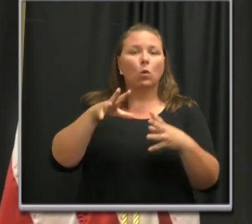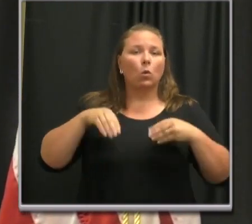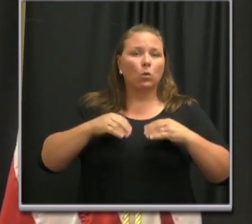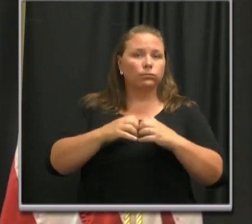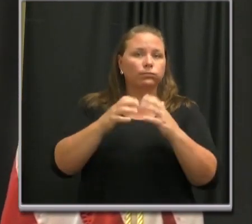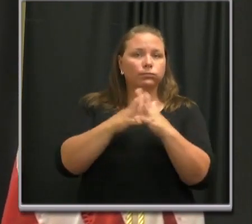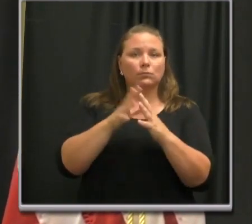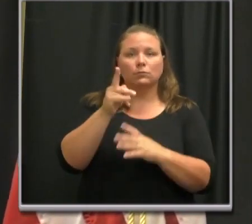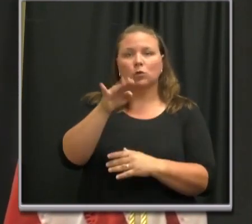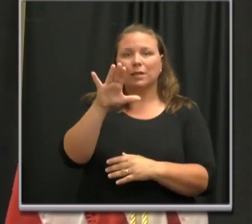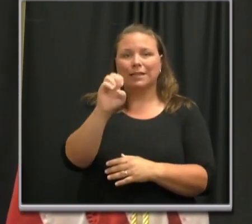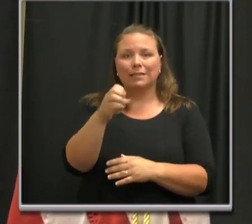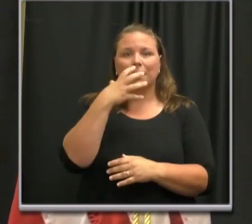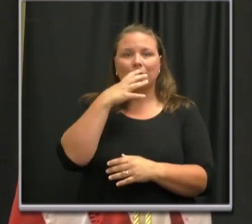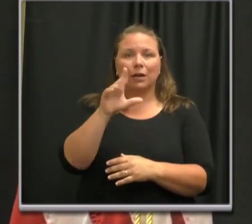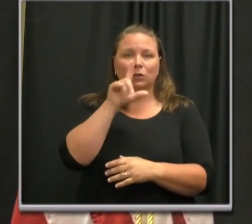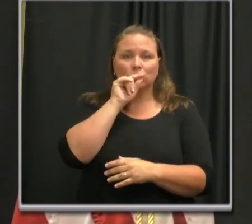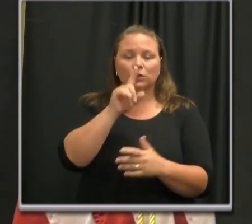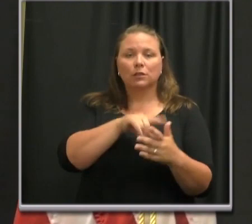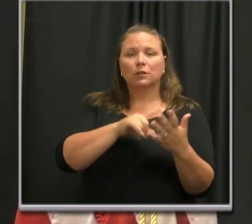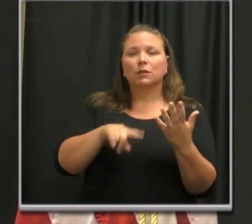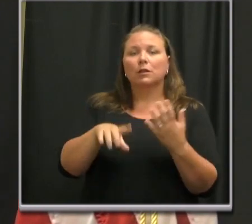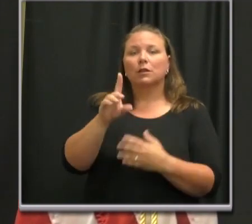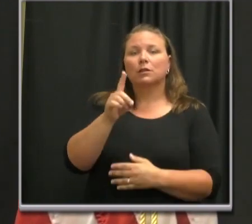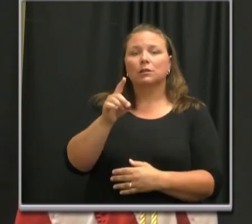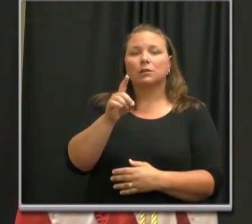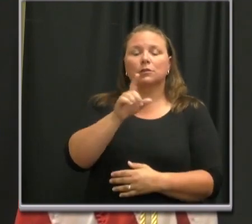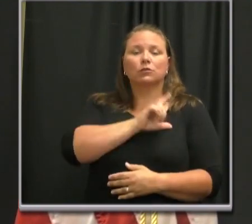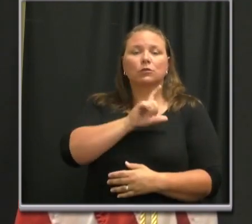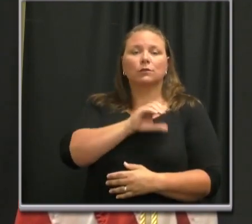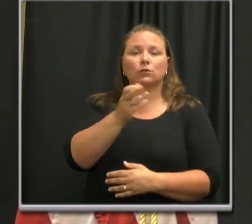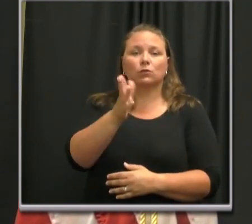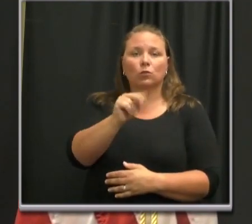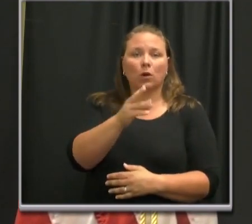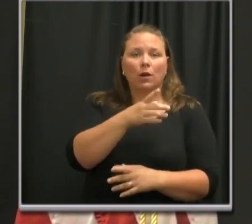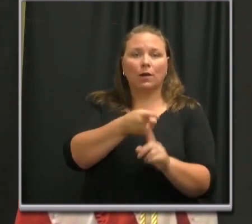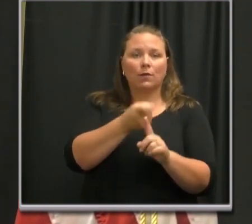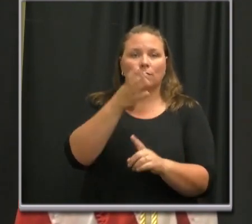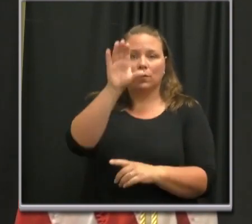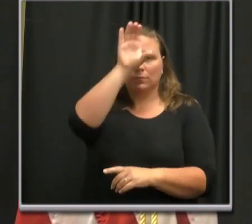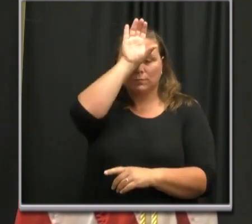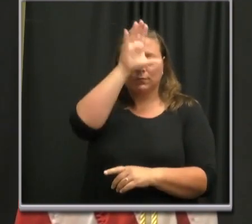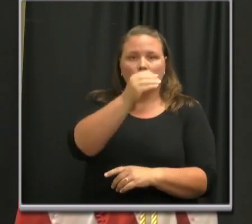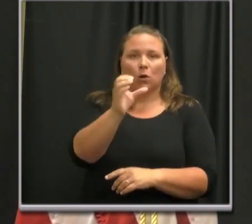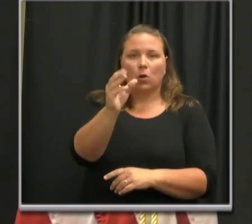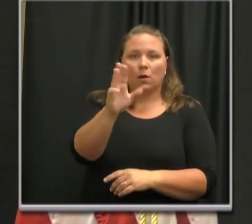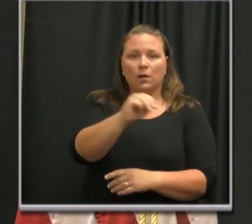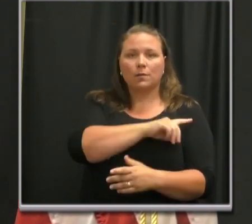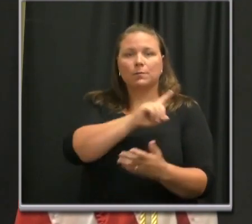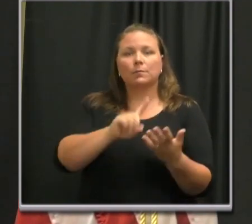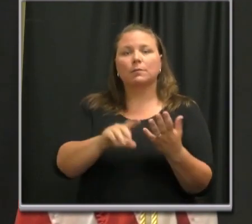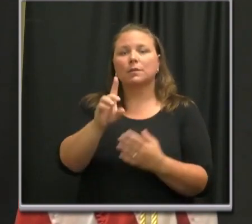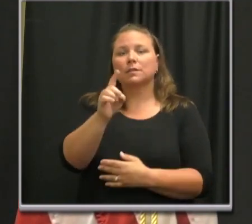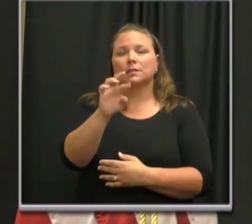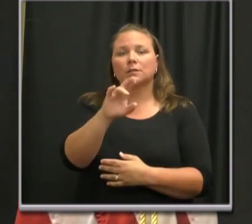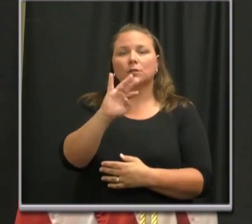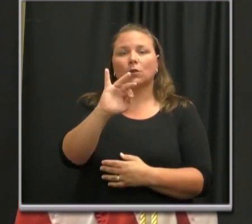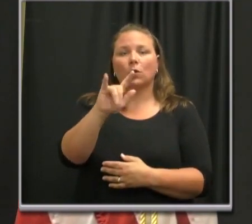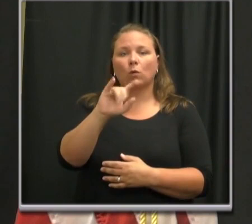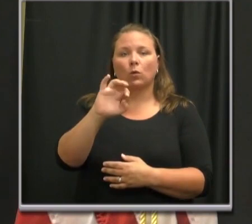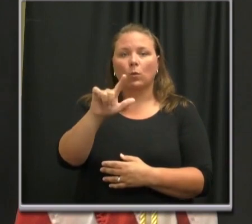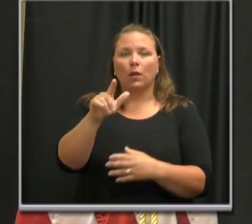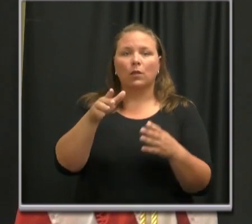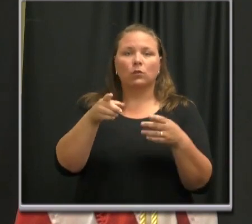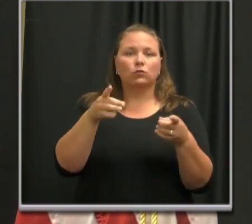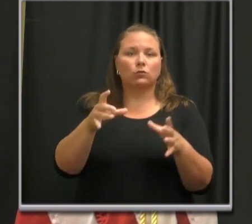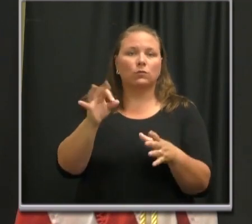Director Chief William Swan of the Office of Emergency Management and Nashville Fire Department, and Dr. Michael Caldwell, Director of Public Health, are